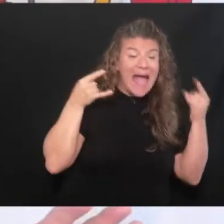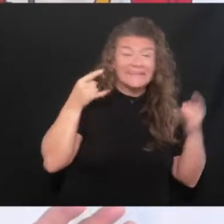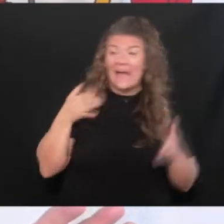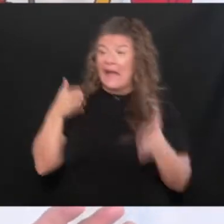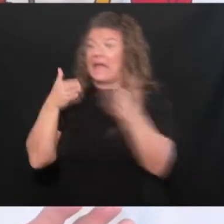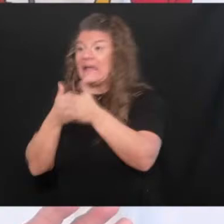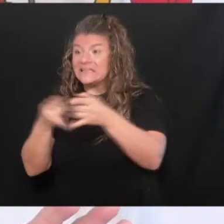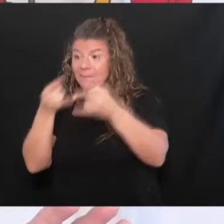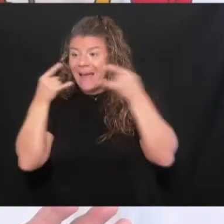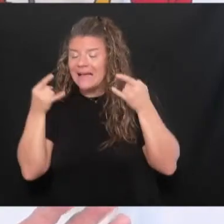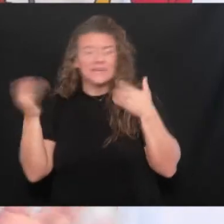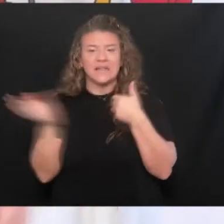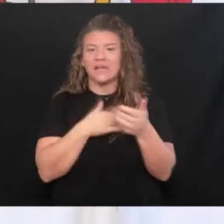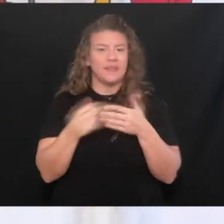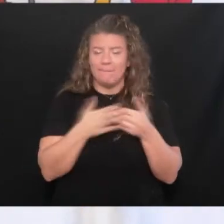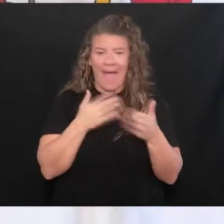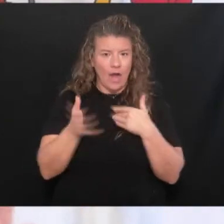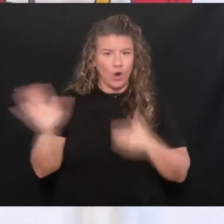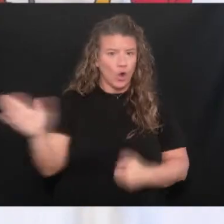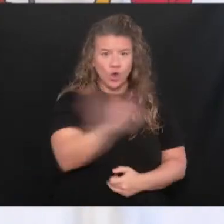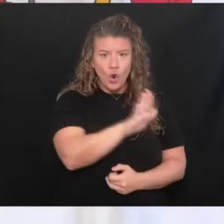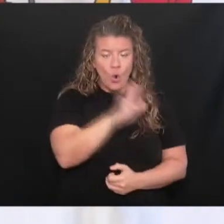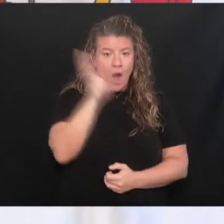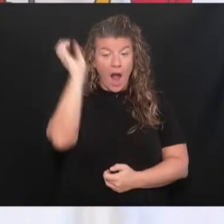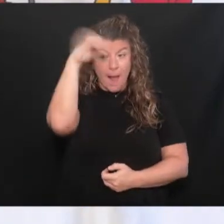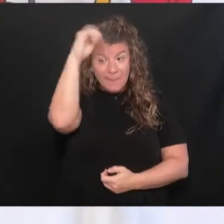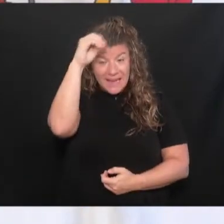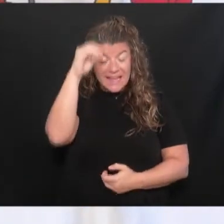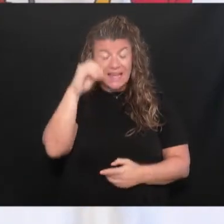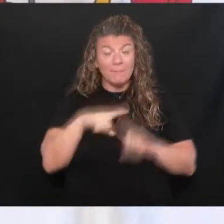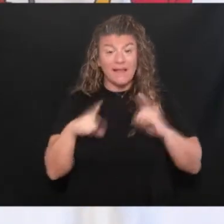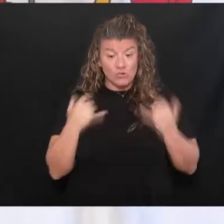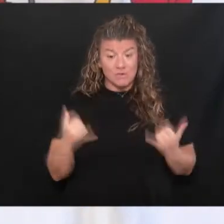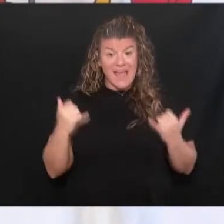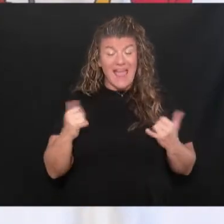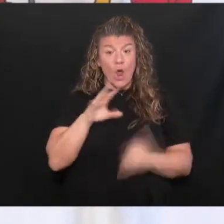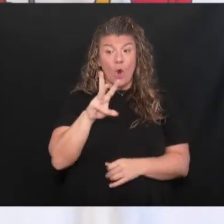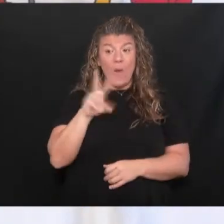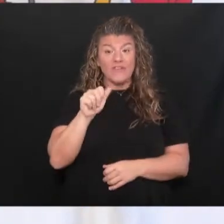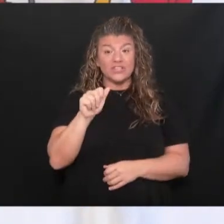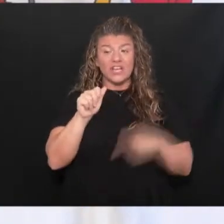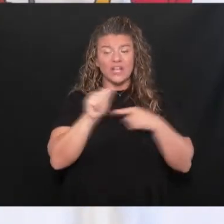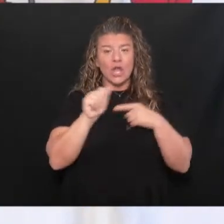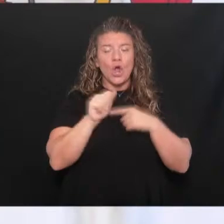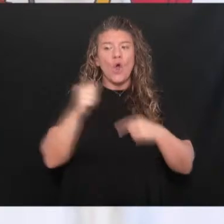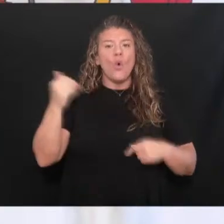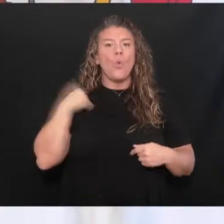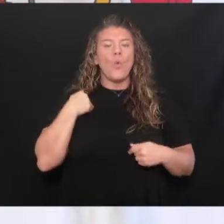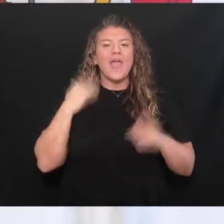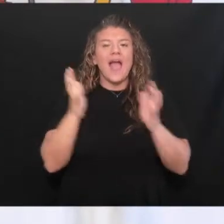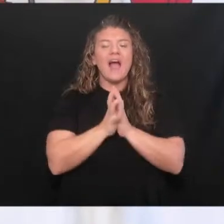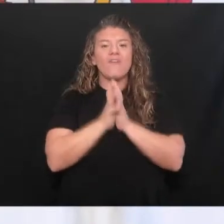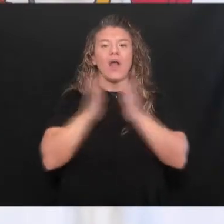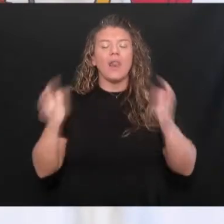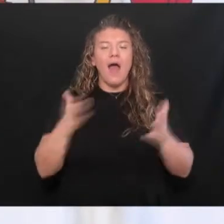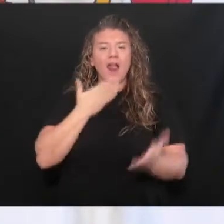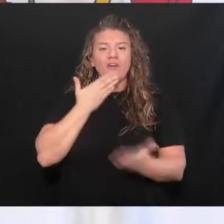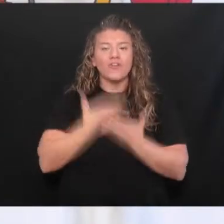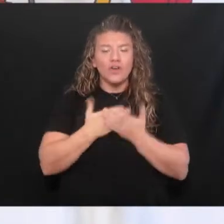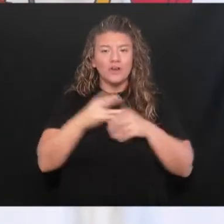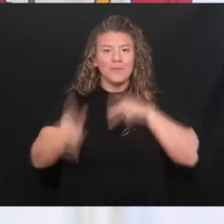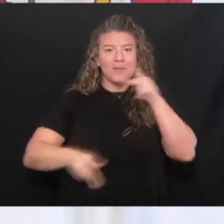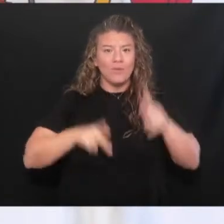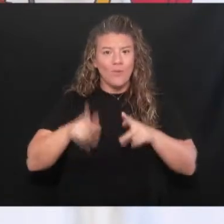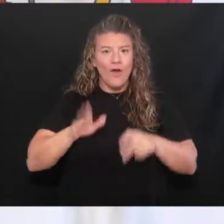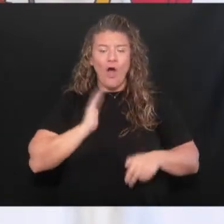anti-mask, no matter what you are, in West Virginia today, we have a lot of good folks on the local